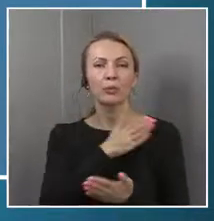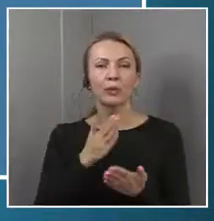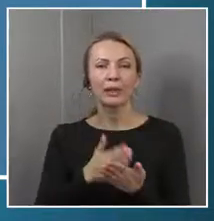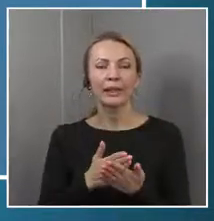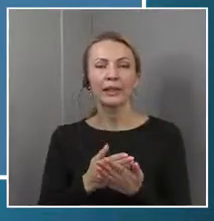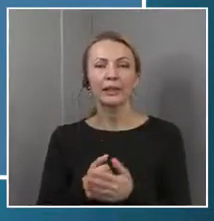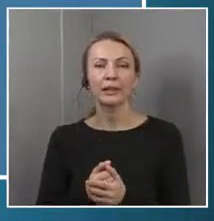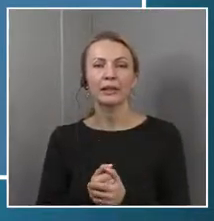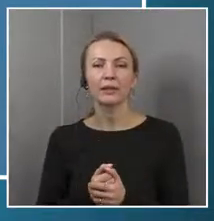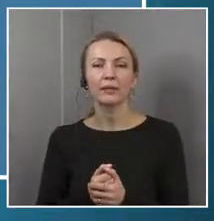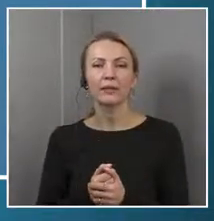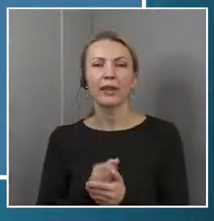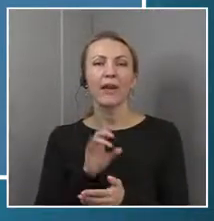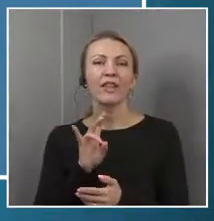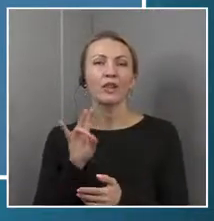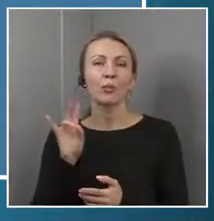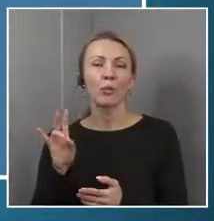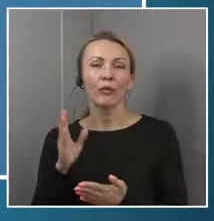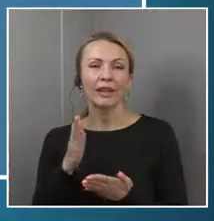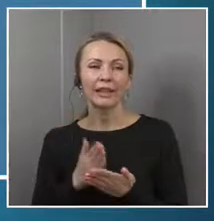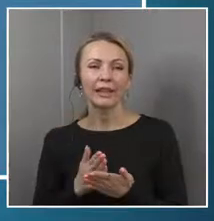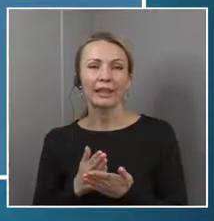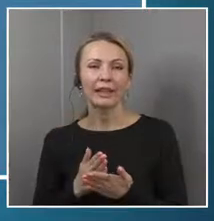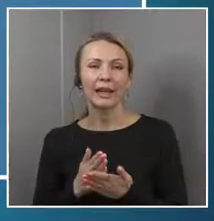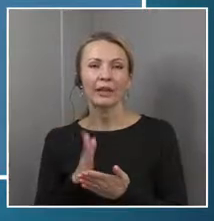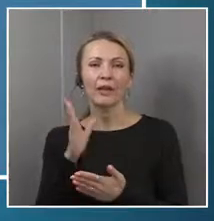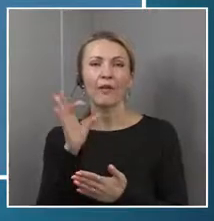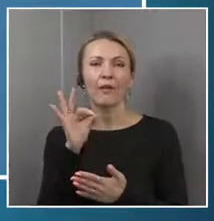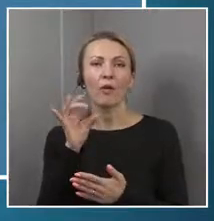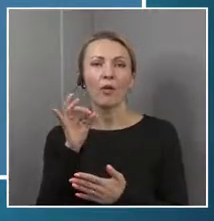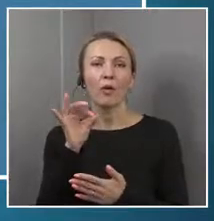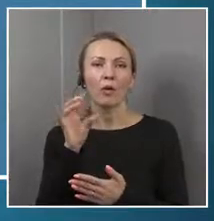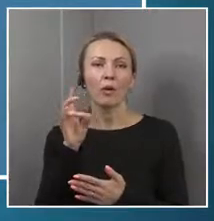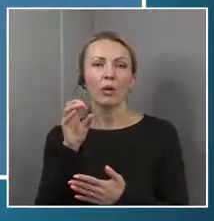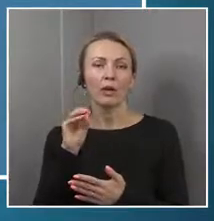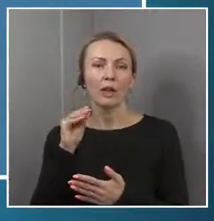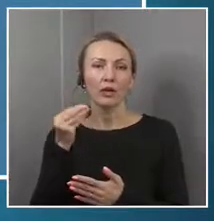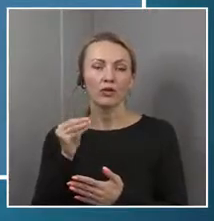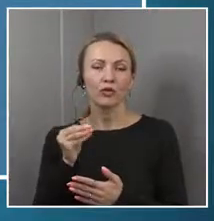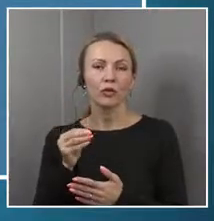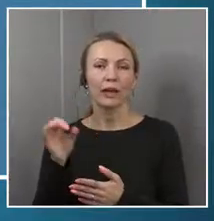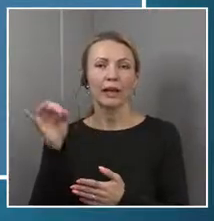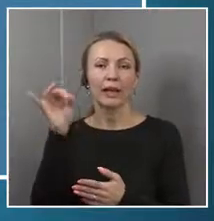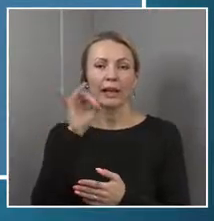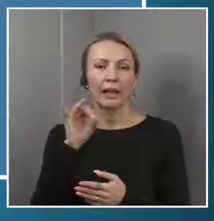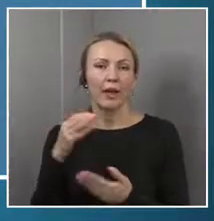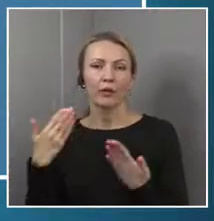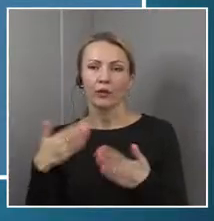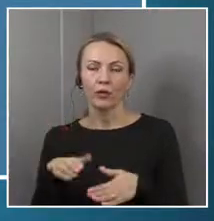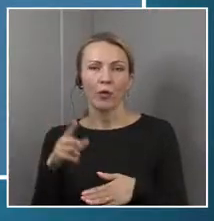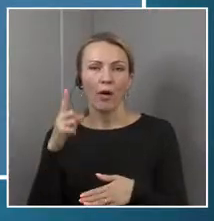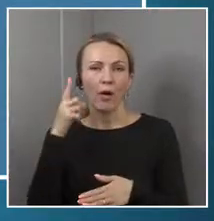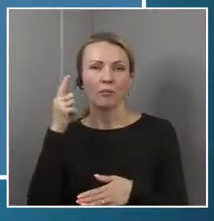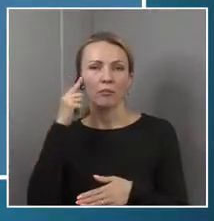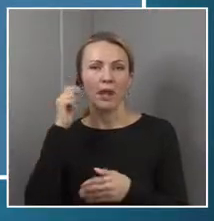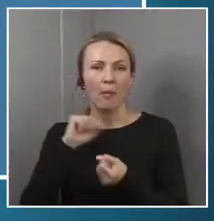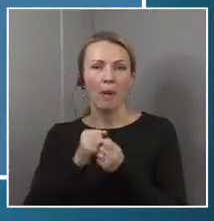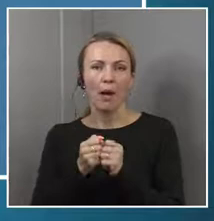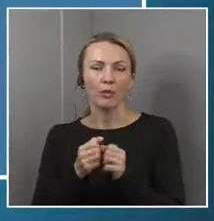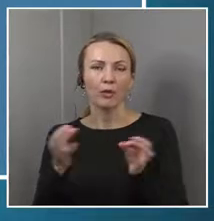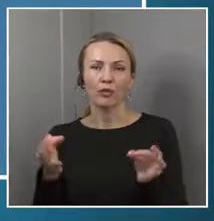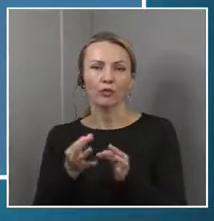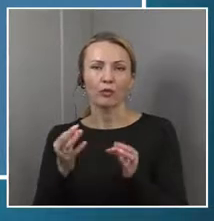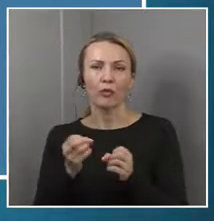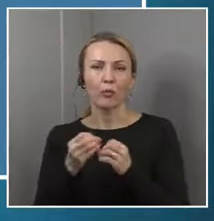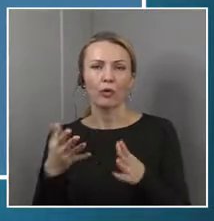Russia does. So it's just because there were no galleries at all before that in Russia. I know a